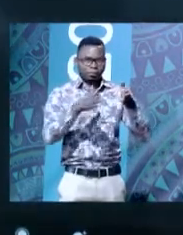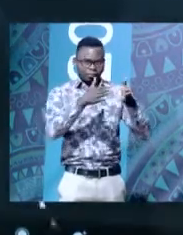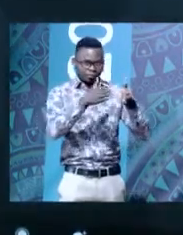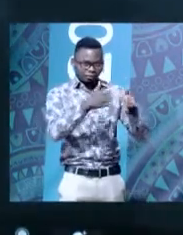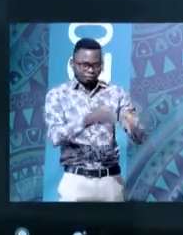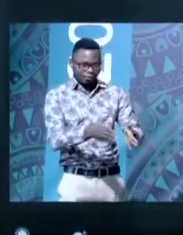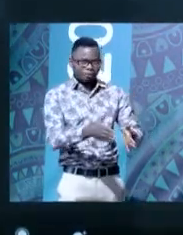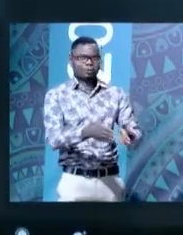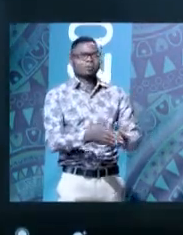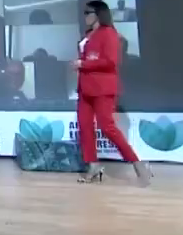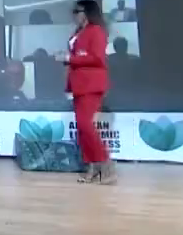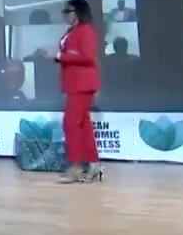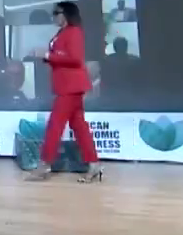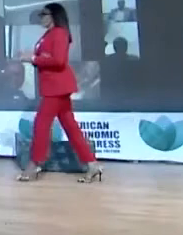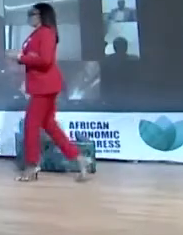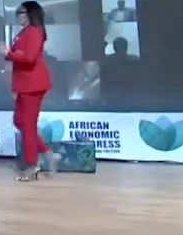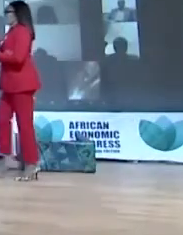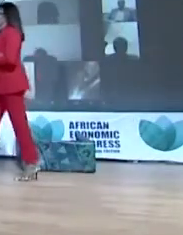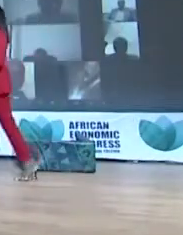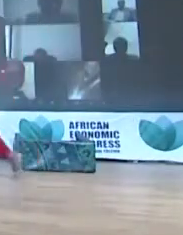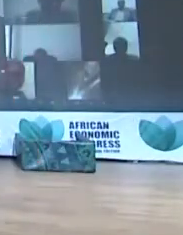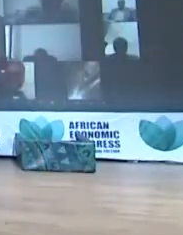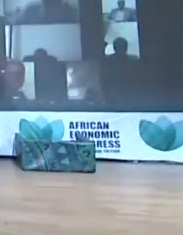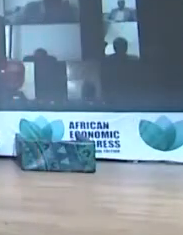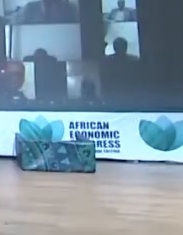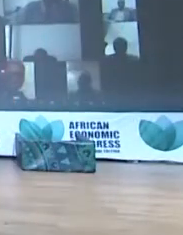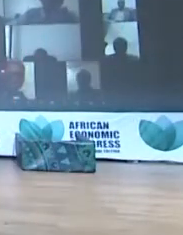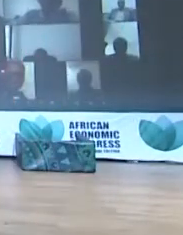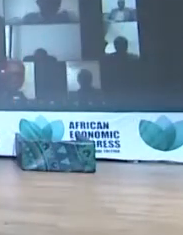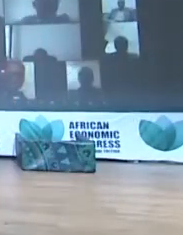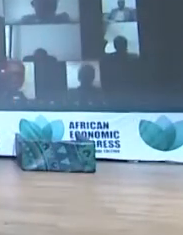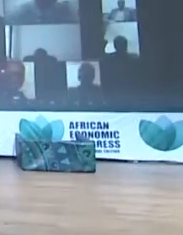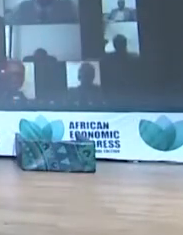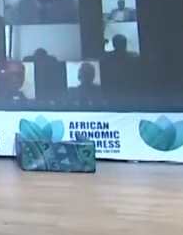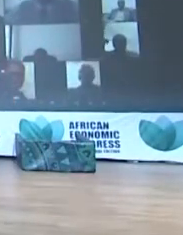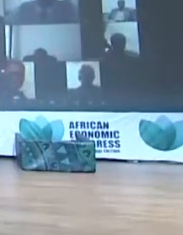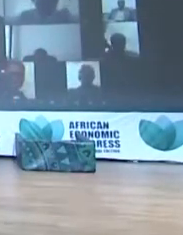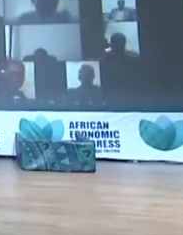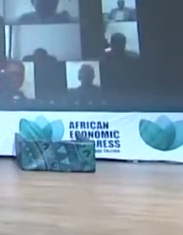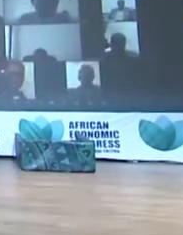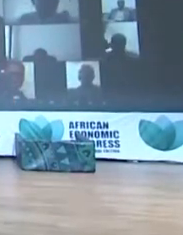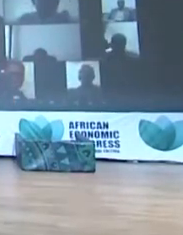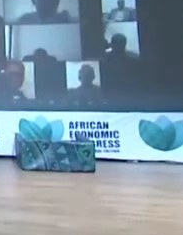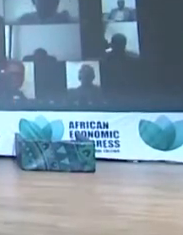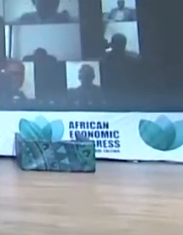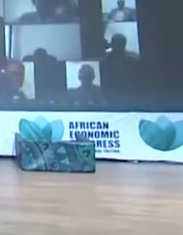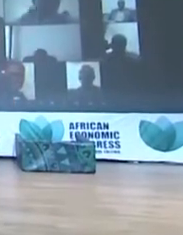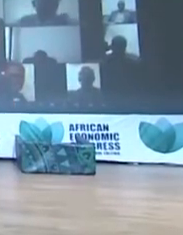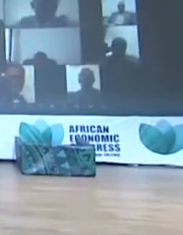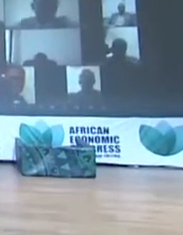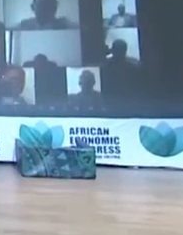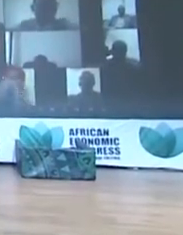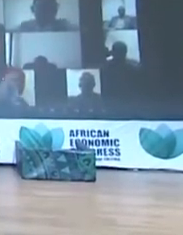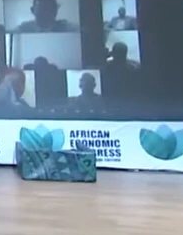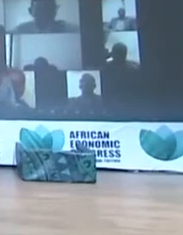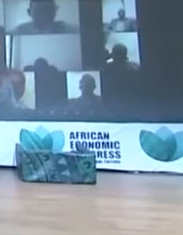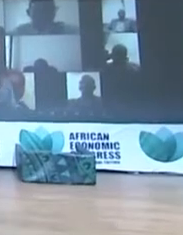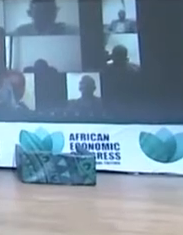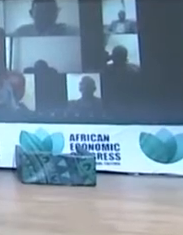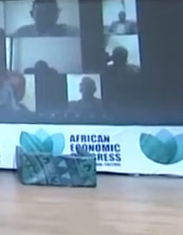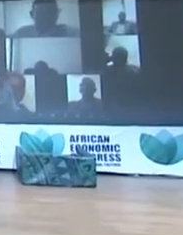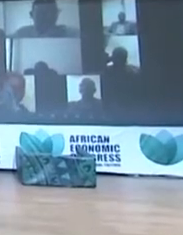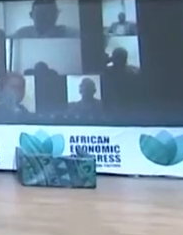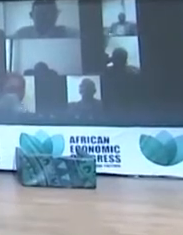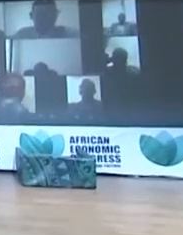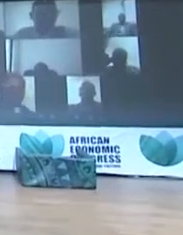with Nancy on AIT. Ladies and gentlemen, please welcome once more Nancy Nnaji. Thank you very much. Nancy. So let me take it